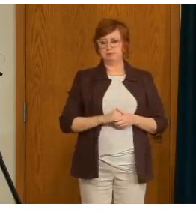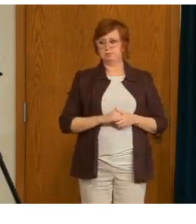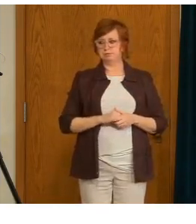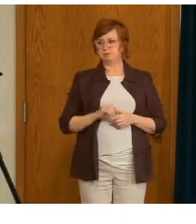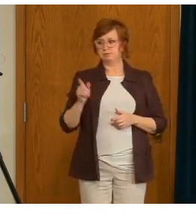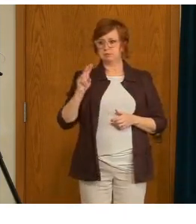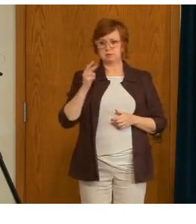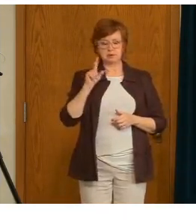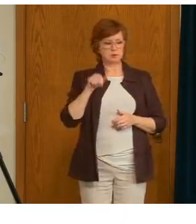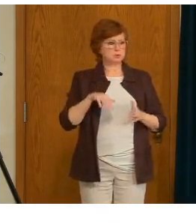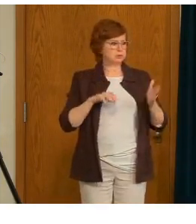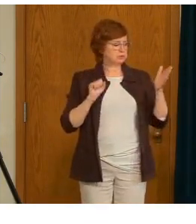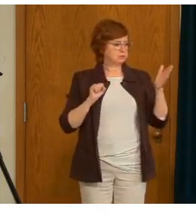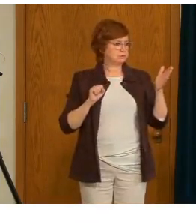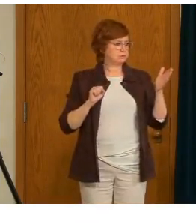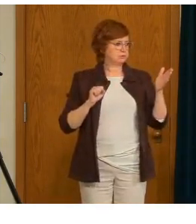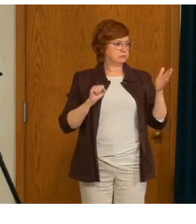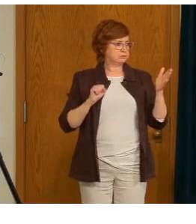Follow-up question, Lynn?